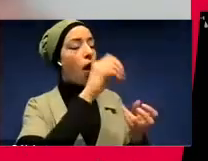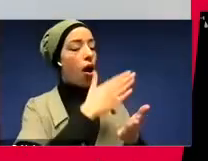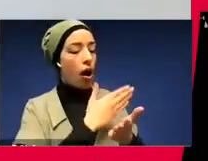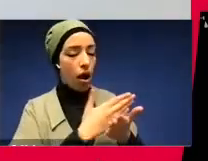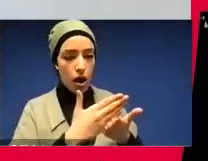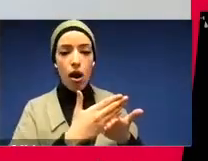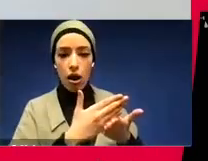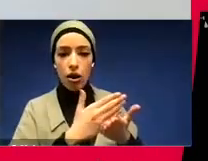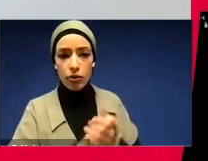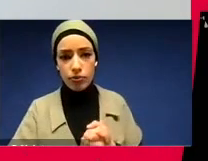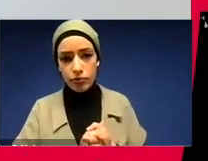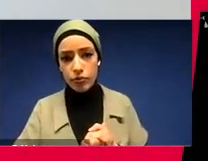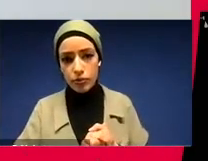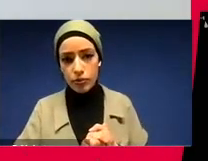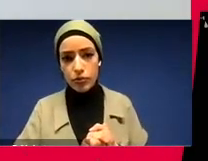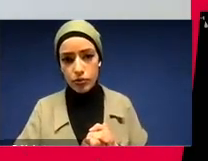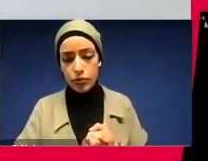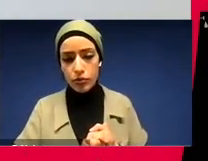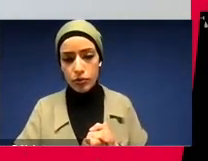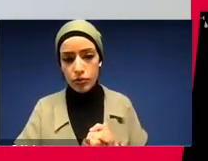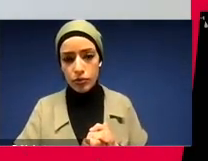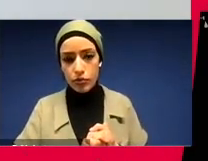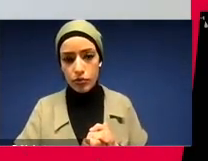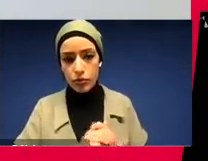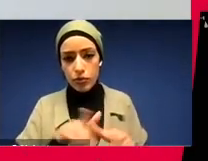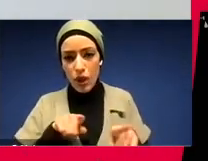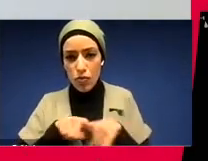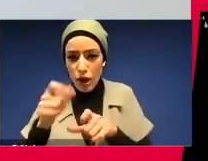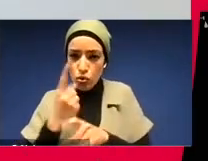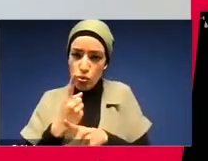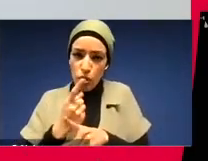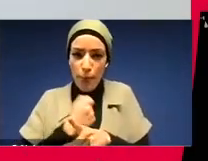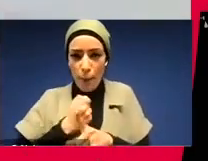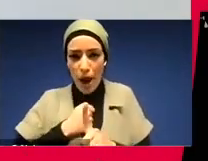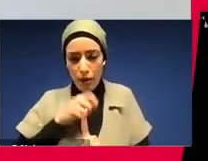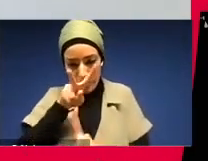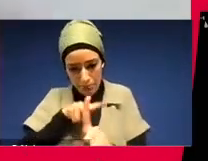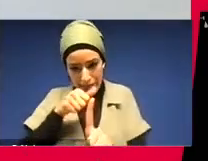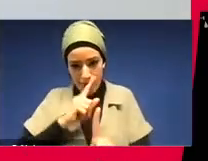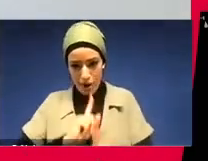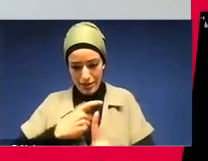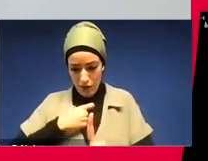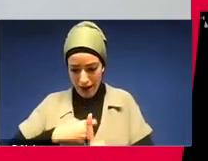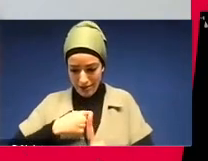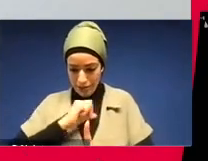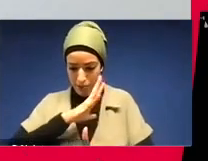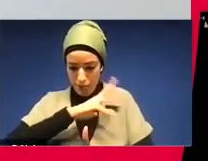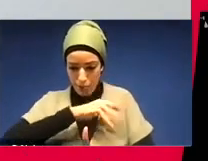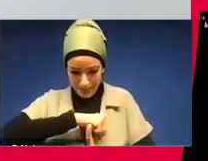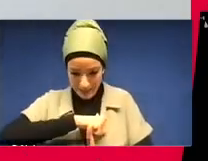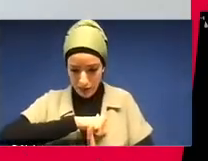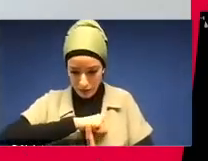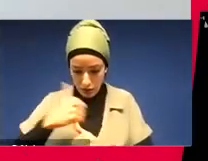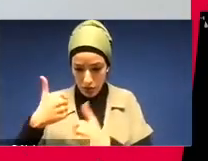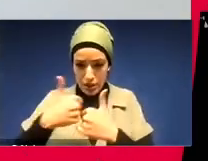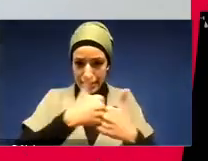I'm trying to also speak about from the perspective of being Palestinian, for instance, extending solidarity, is because I think